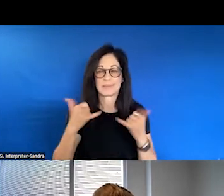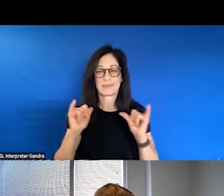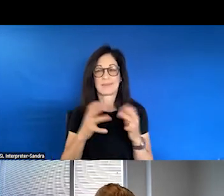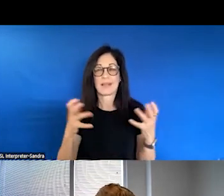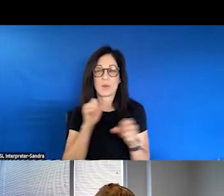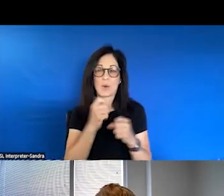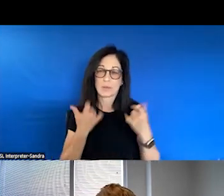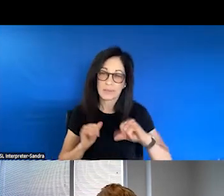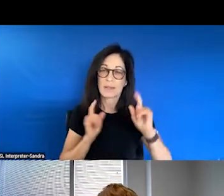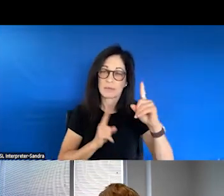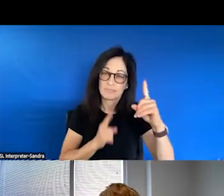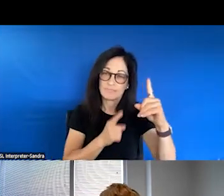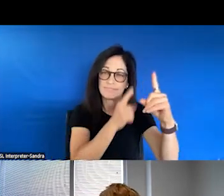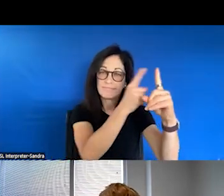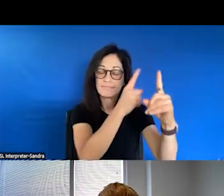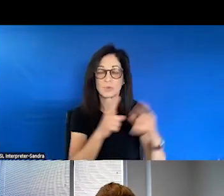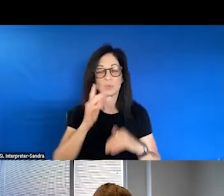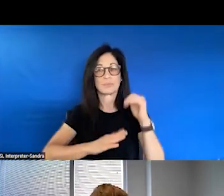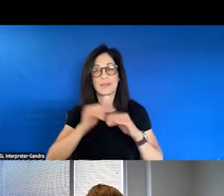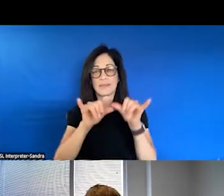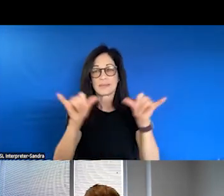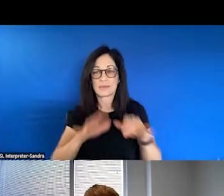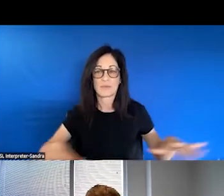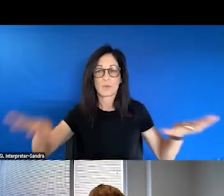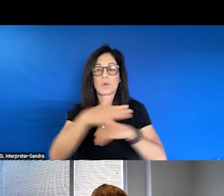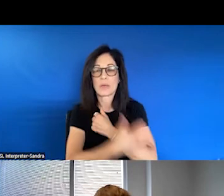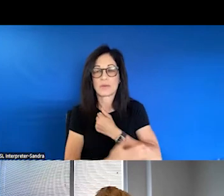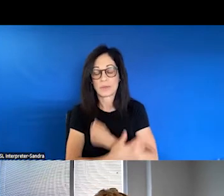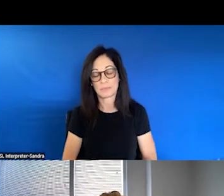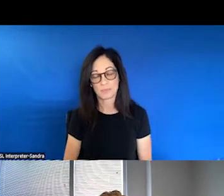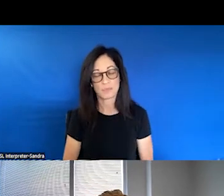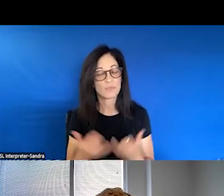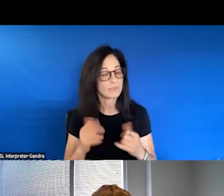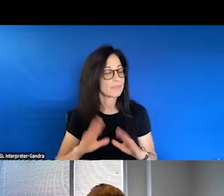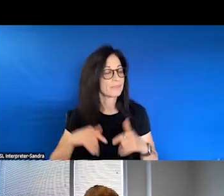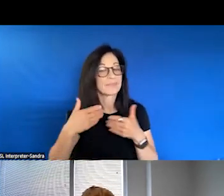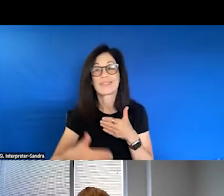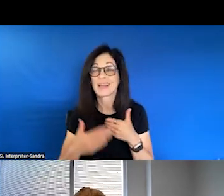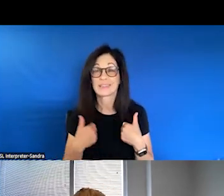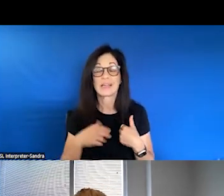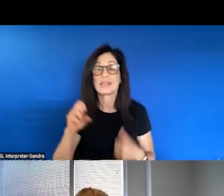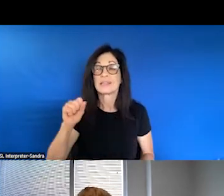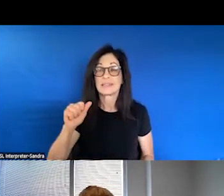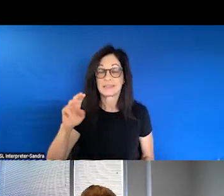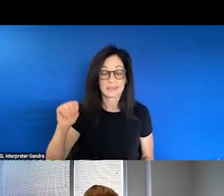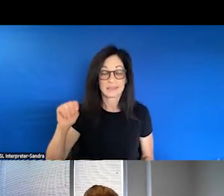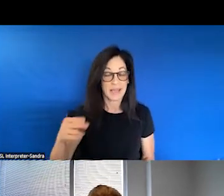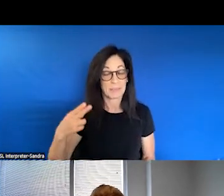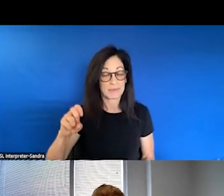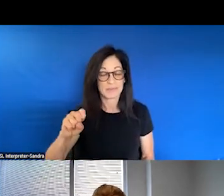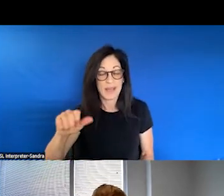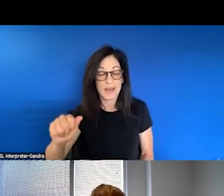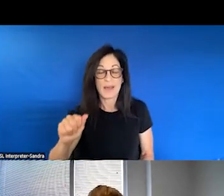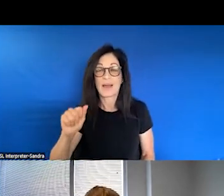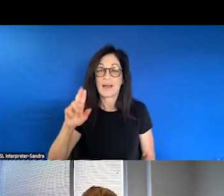to build out the system as a country. So I want to turn next to the Samsa update. And Richard, I know